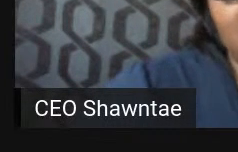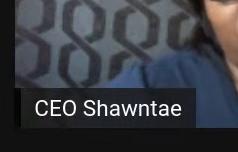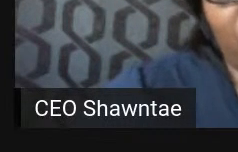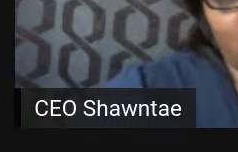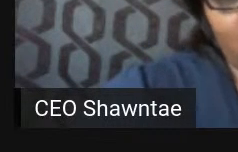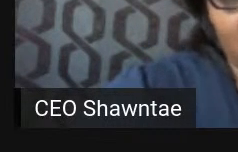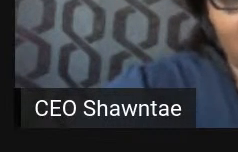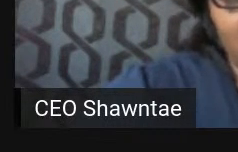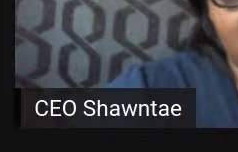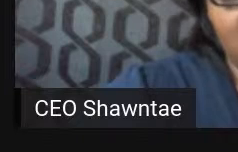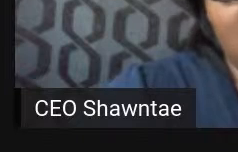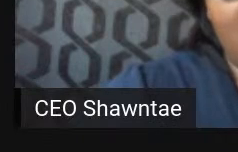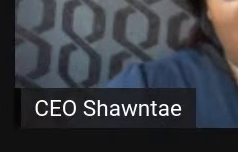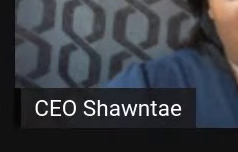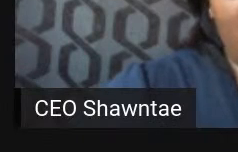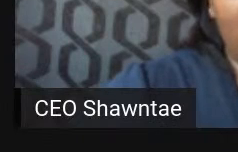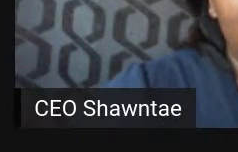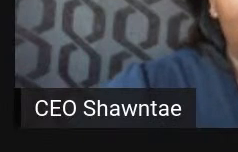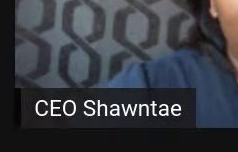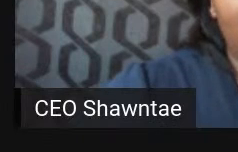IEPs versus